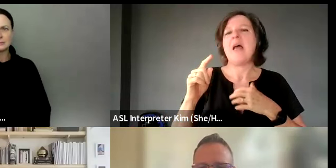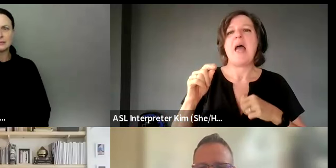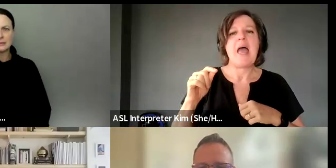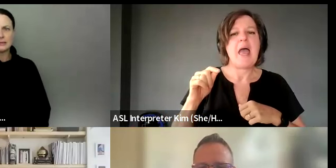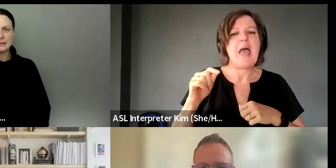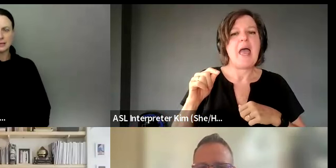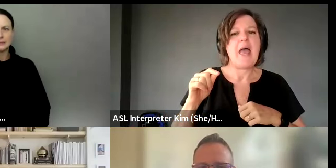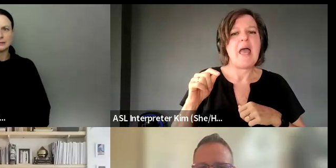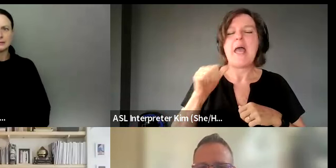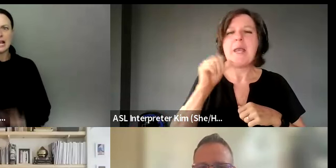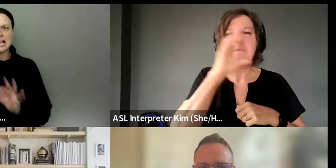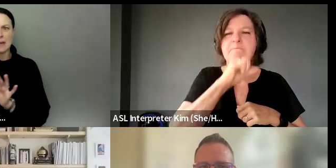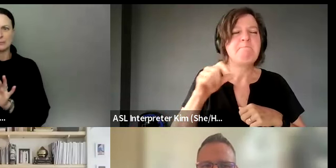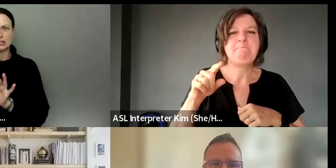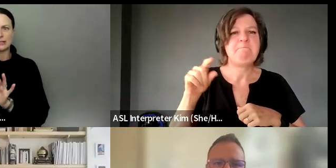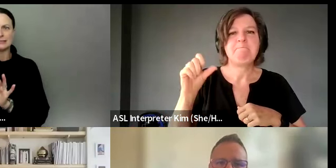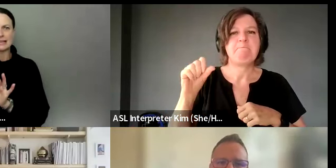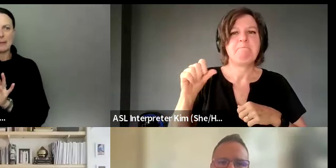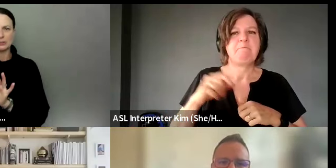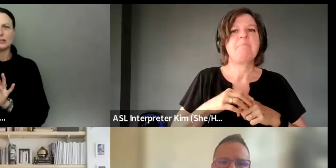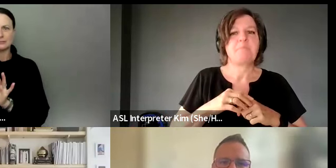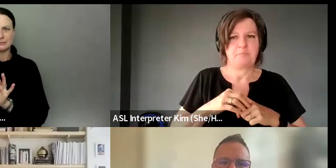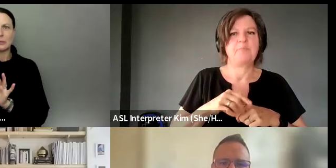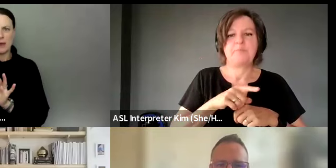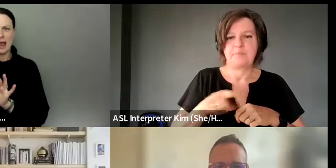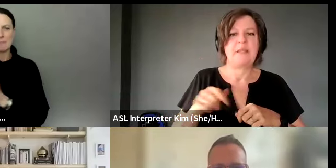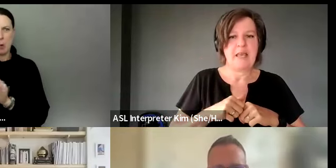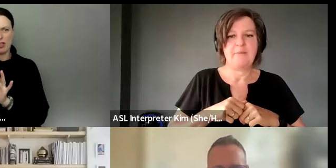everyone. It was fun.